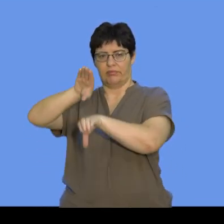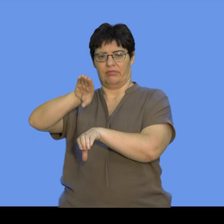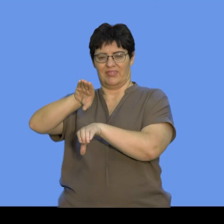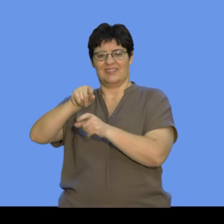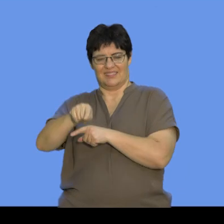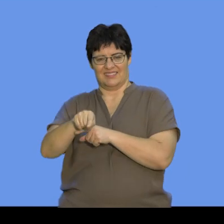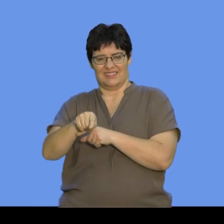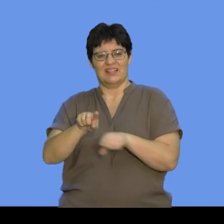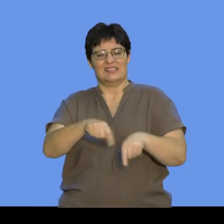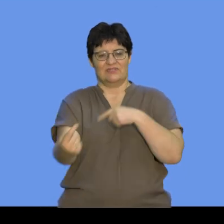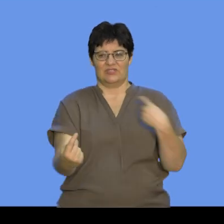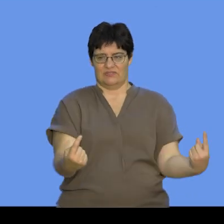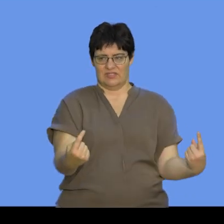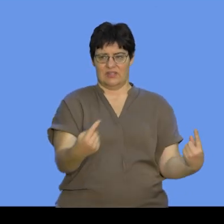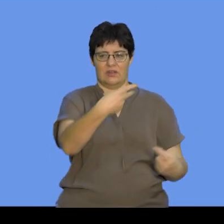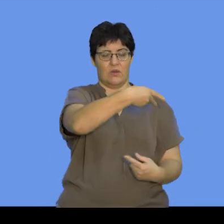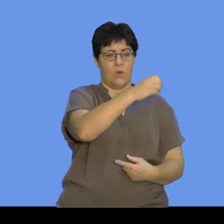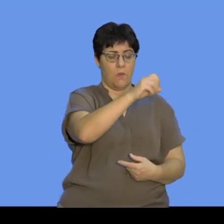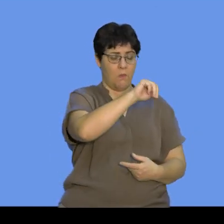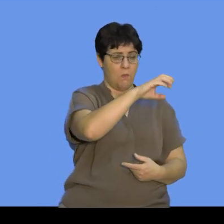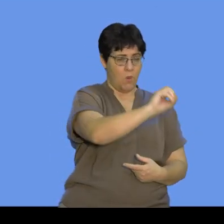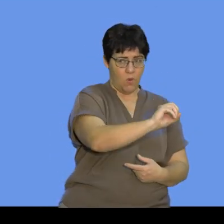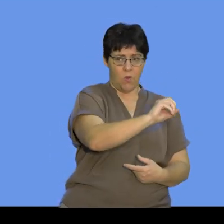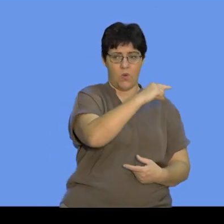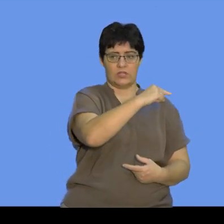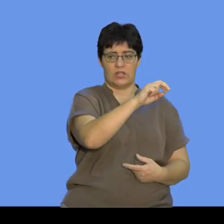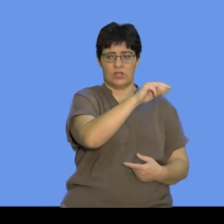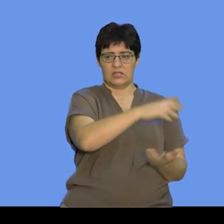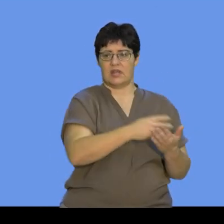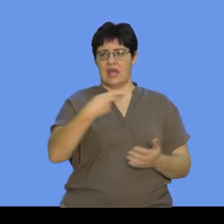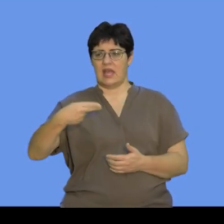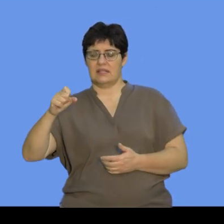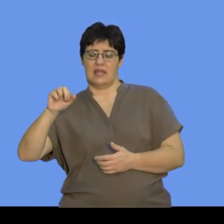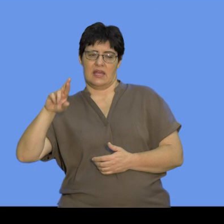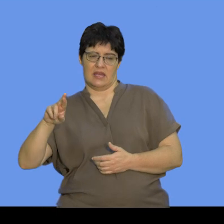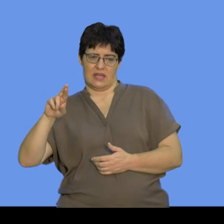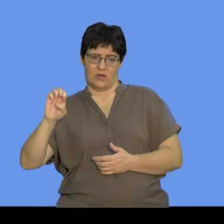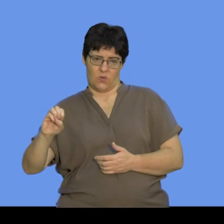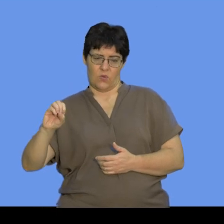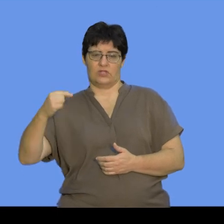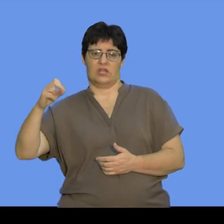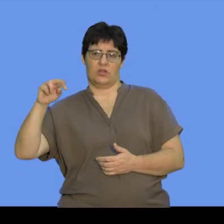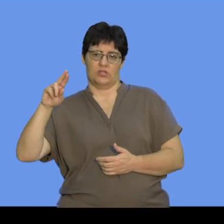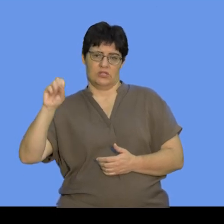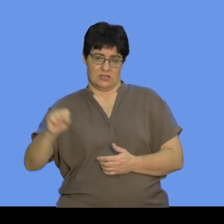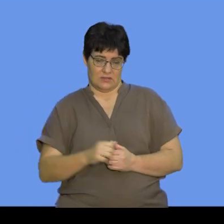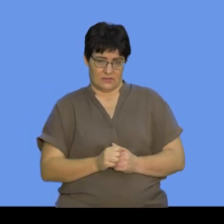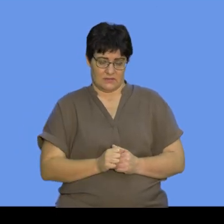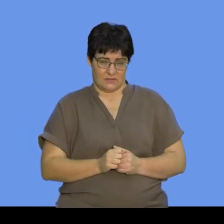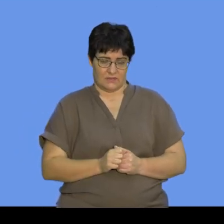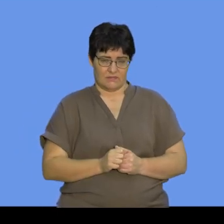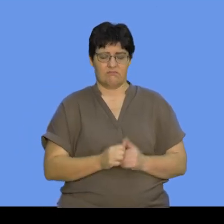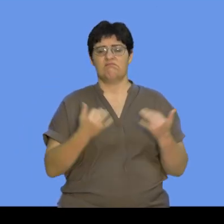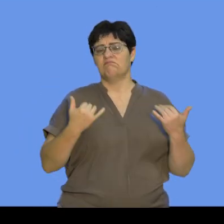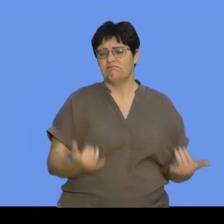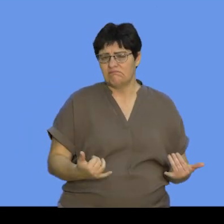exactly differ from what we would refer to as pure substances. Right. Okay. Now, the thinking activity